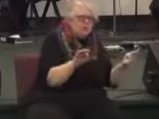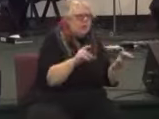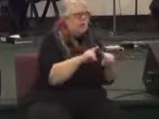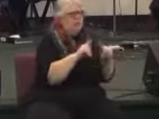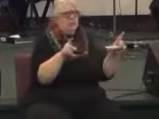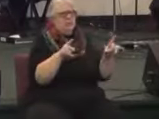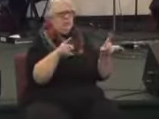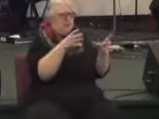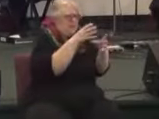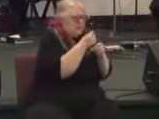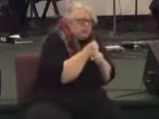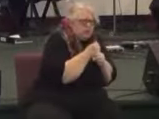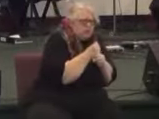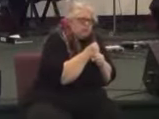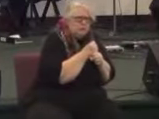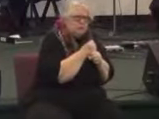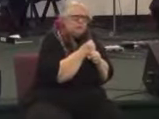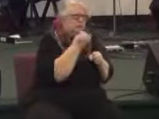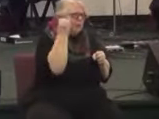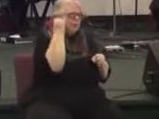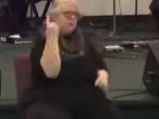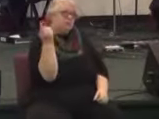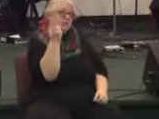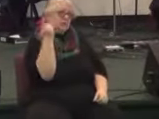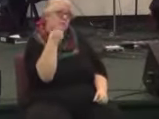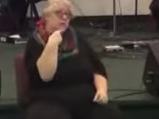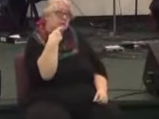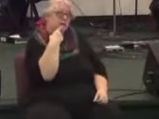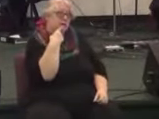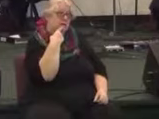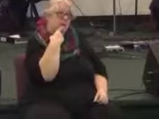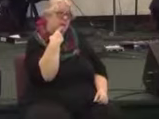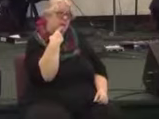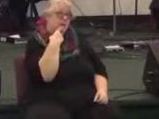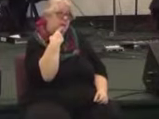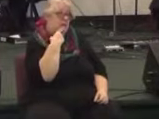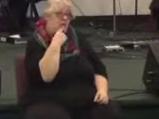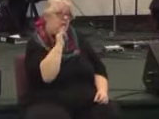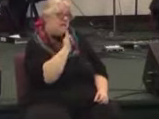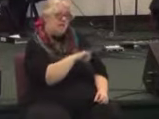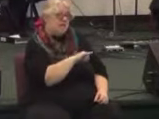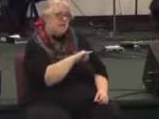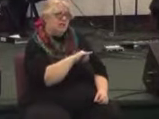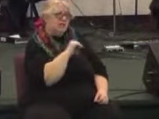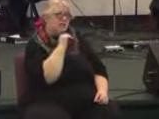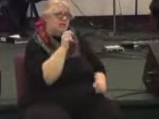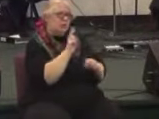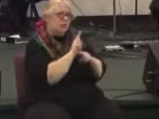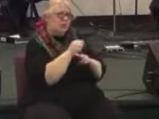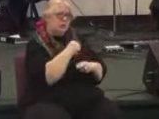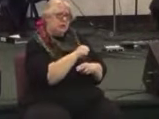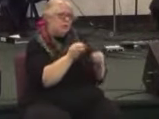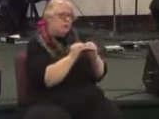it, and somebody mentioned kill them, they were on board with it. That's how Jesus got